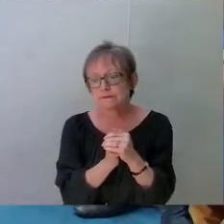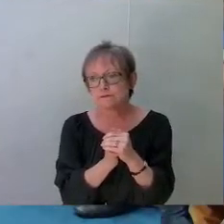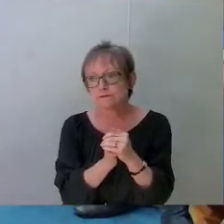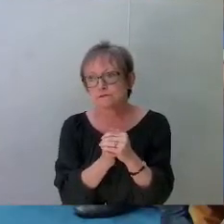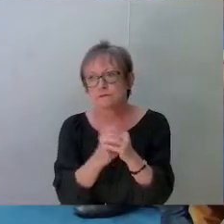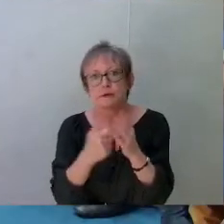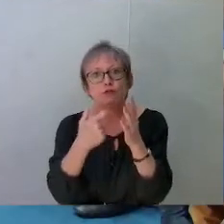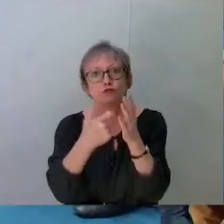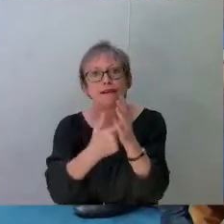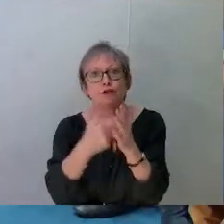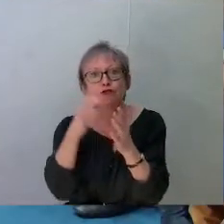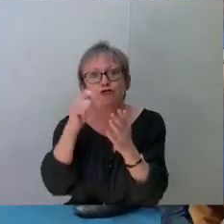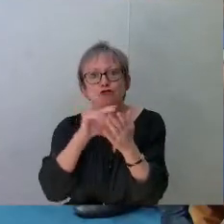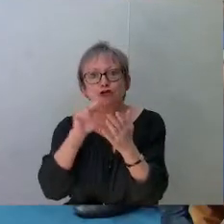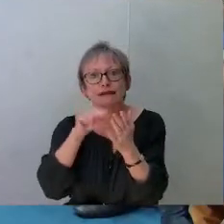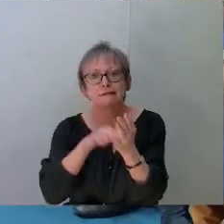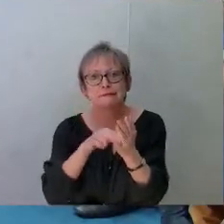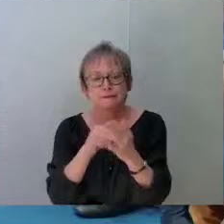Rachel Chin.